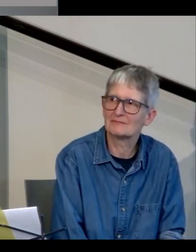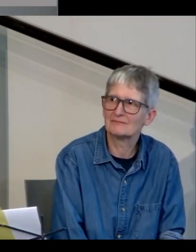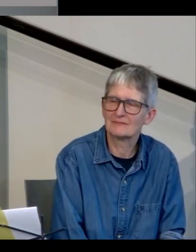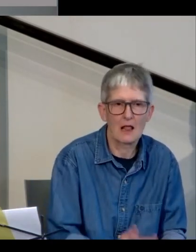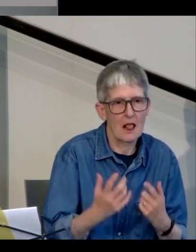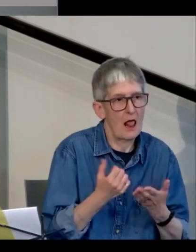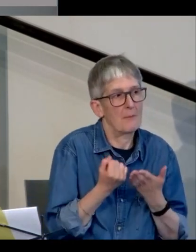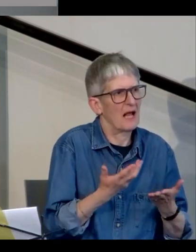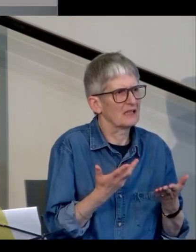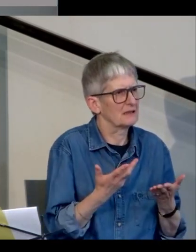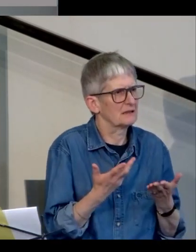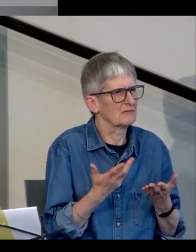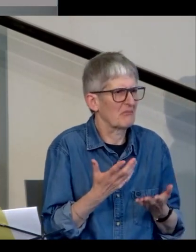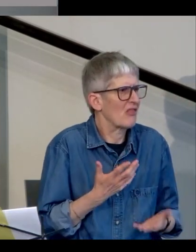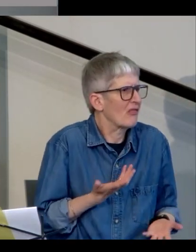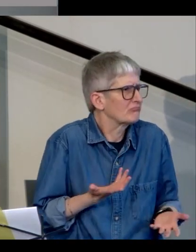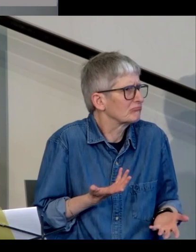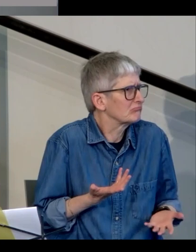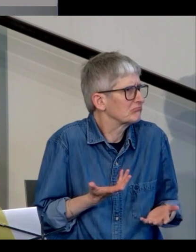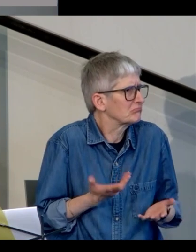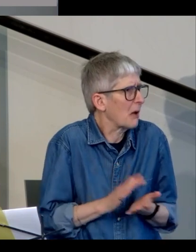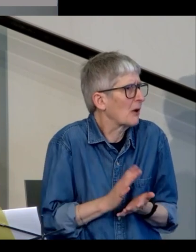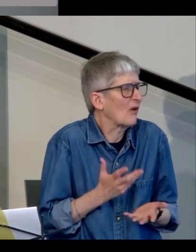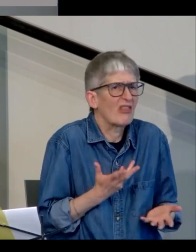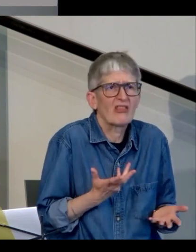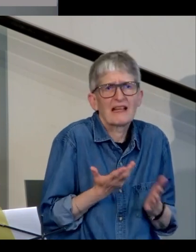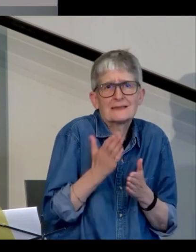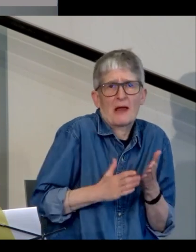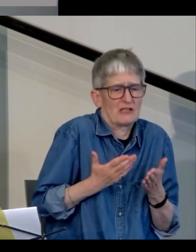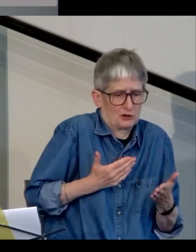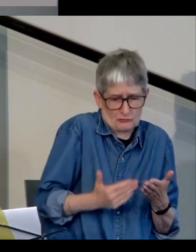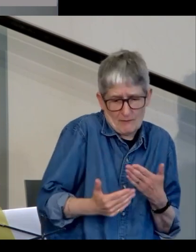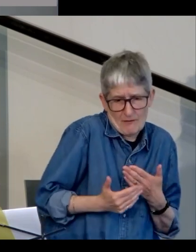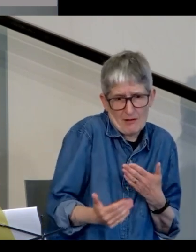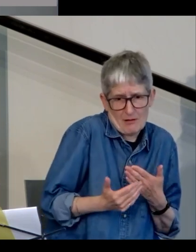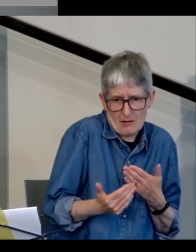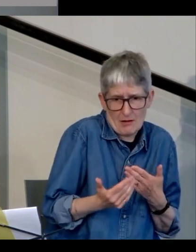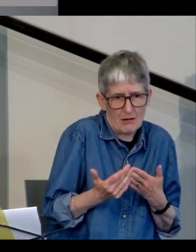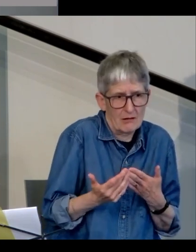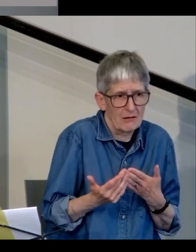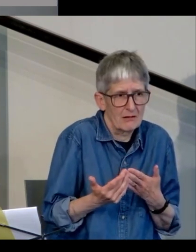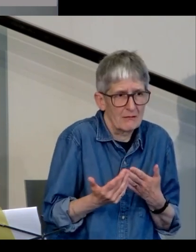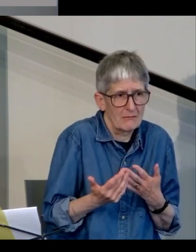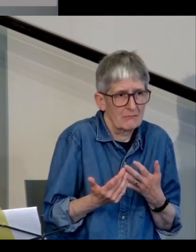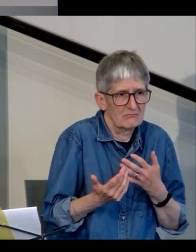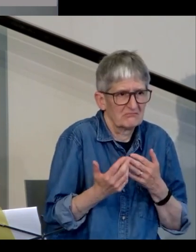Help us to not be content with our experiences of you so far, however old we